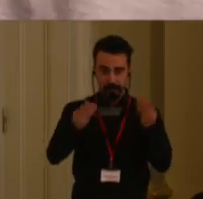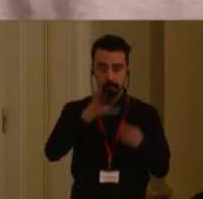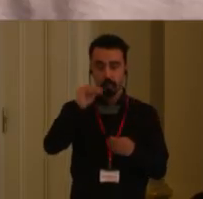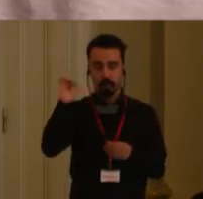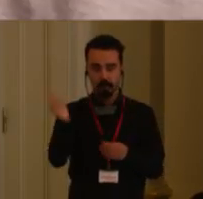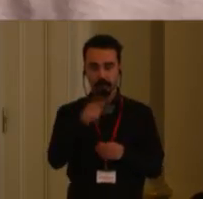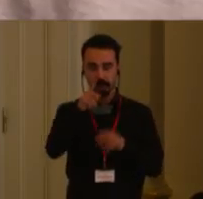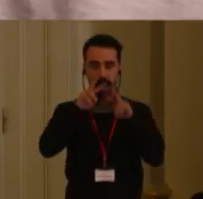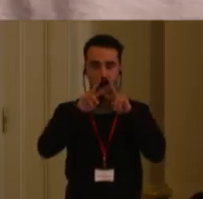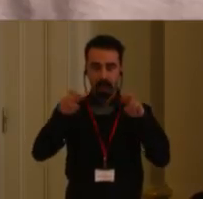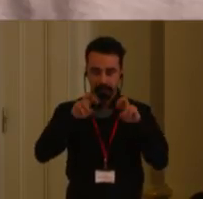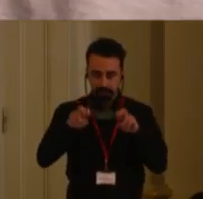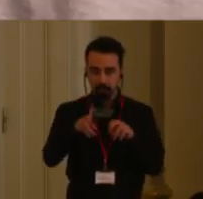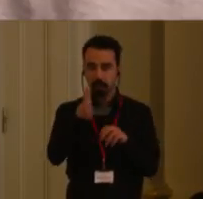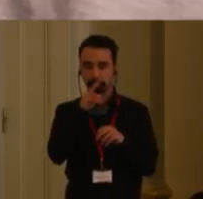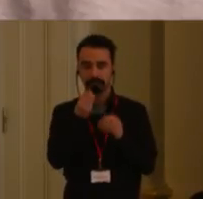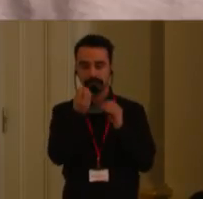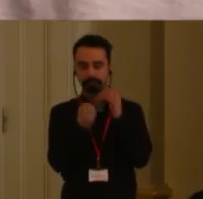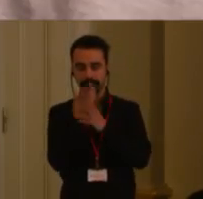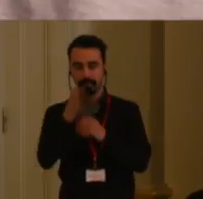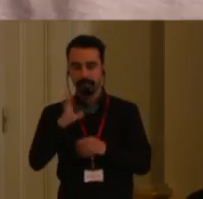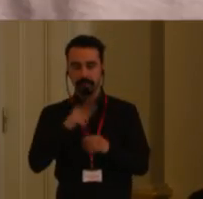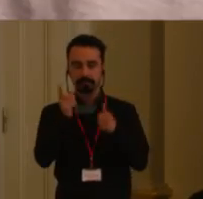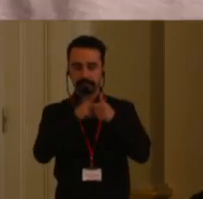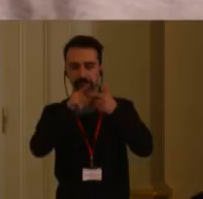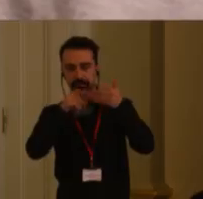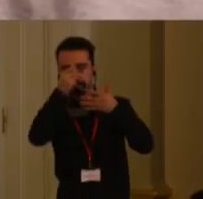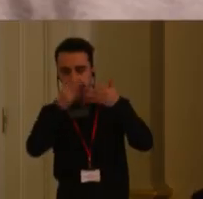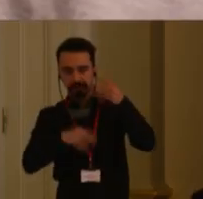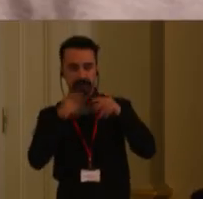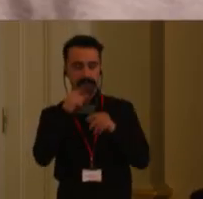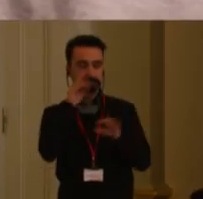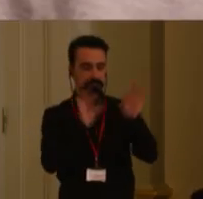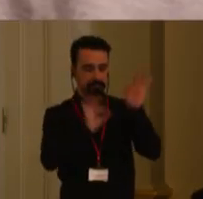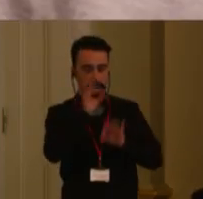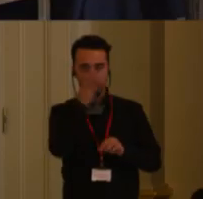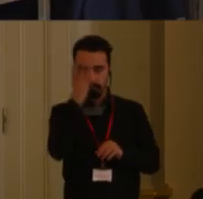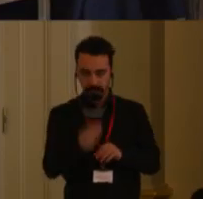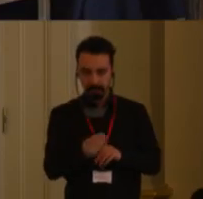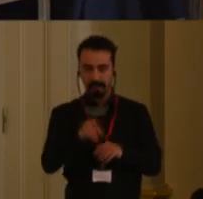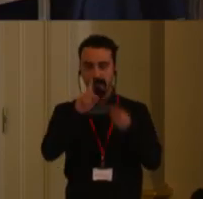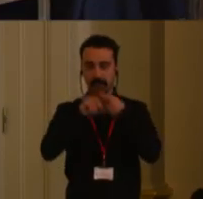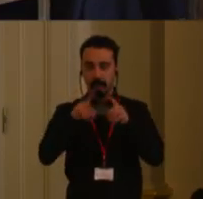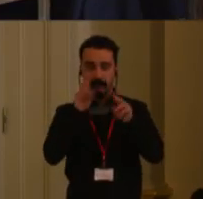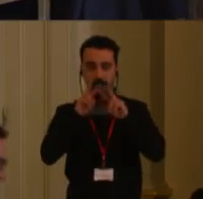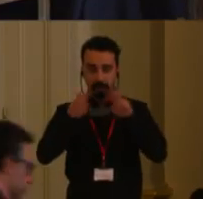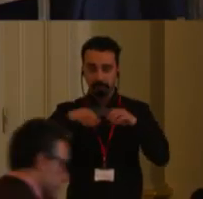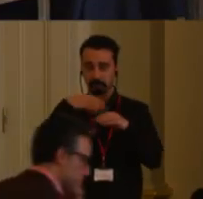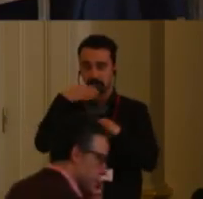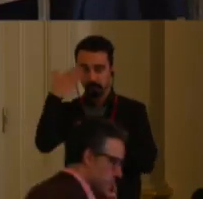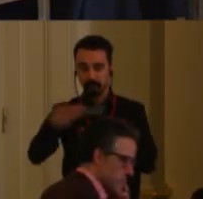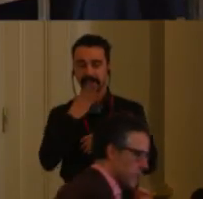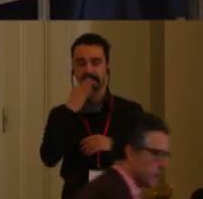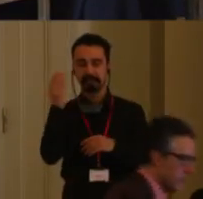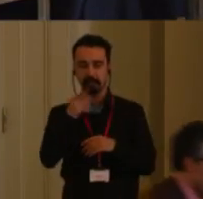repeat, you're here to listen to the details of this very, very important piece of survey that we're here to